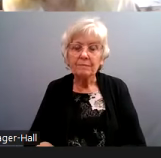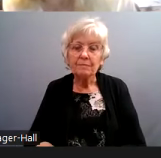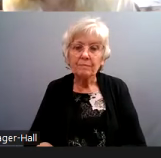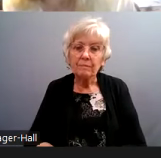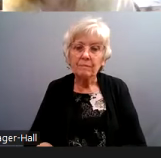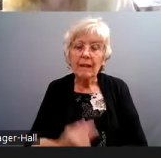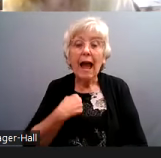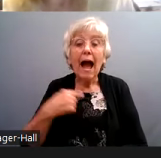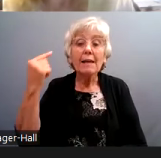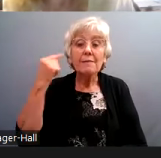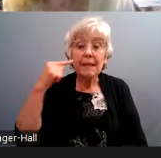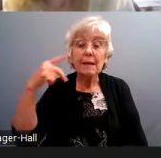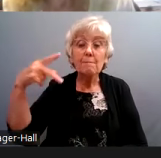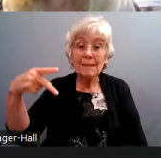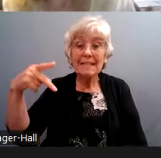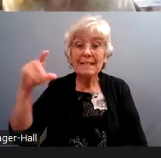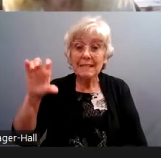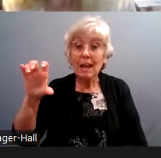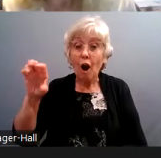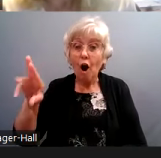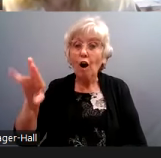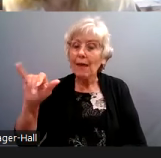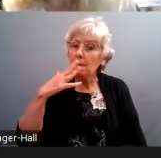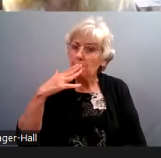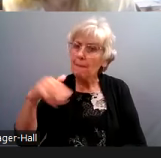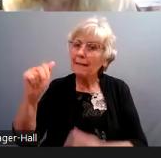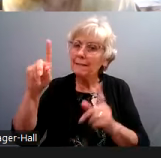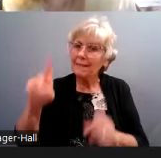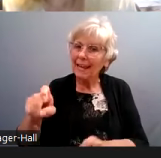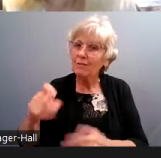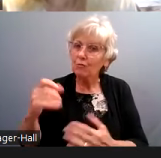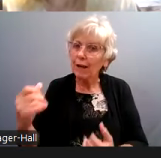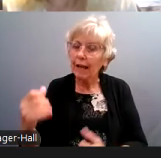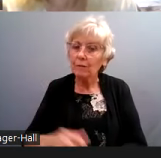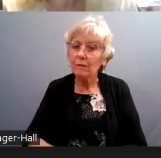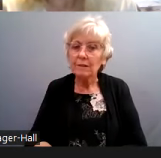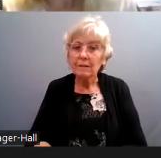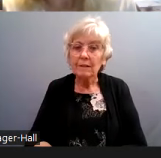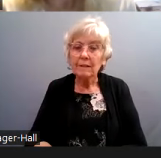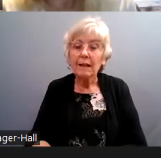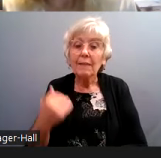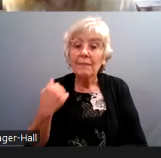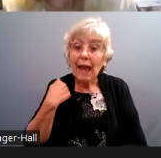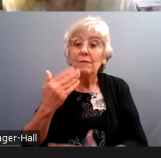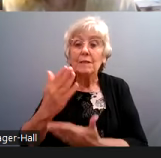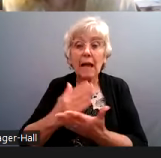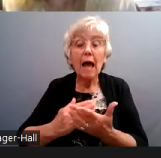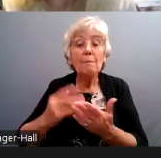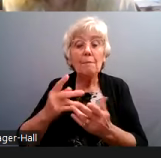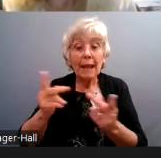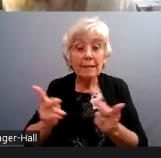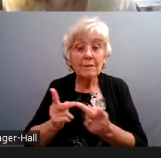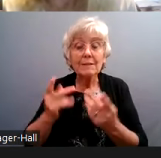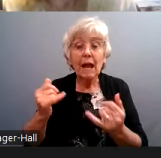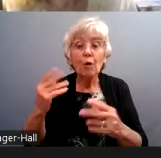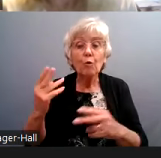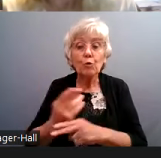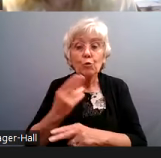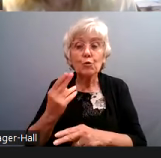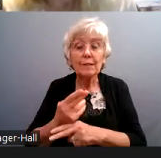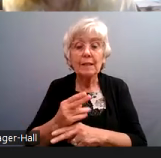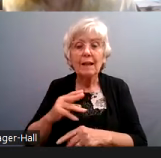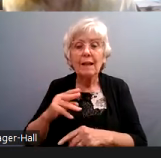the PCR is the best test for us right now. There are some places that are using, they actually do their